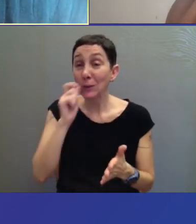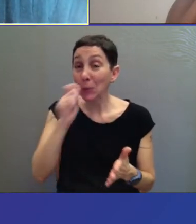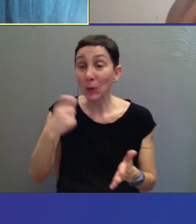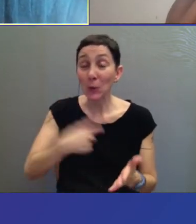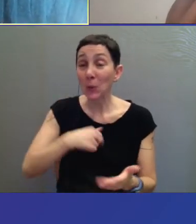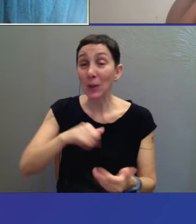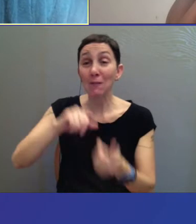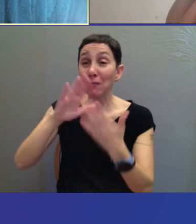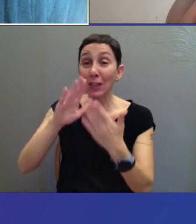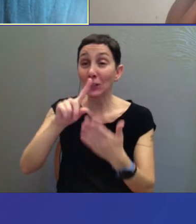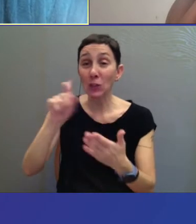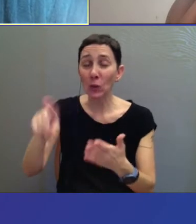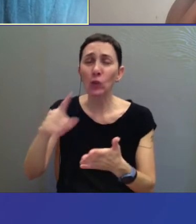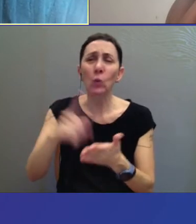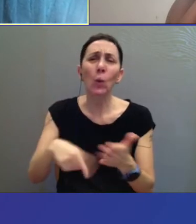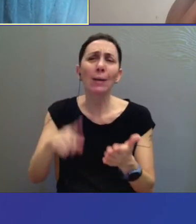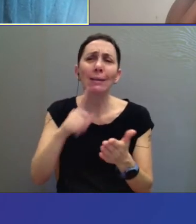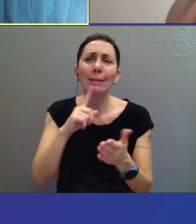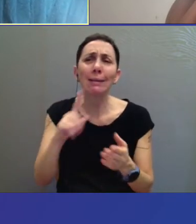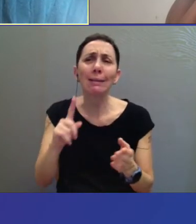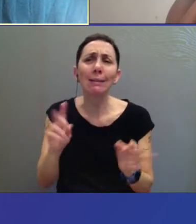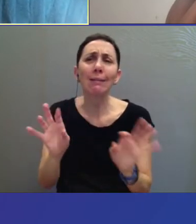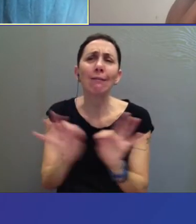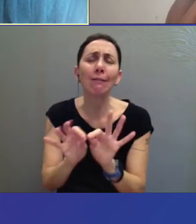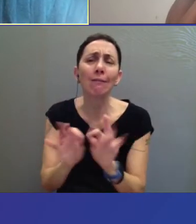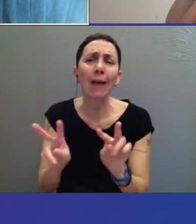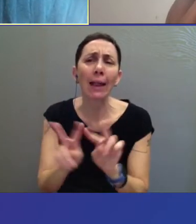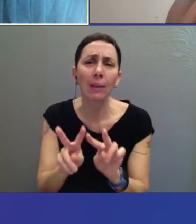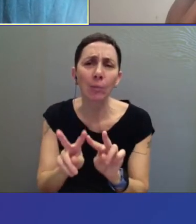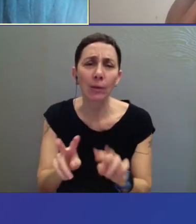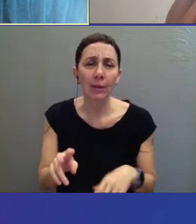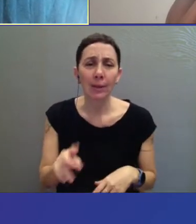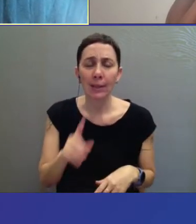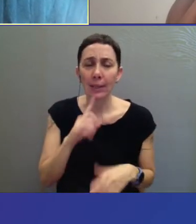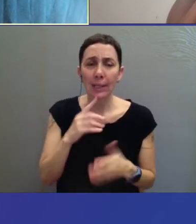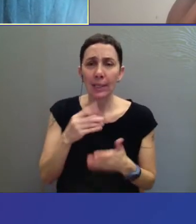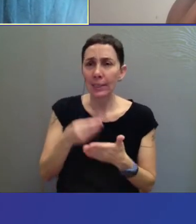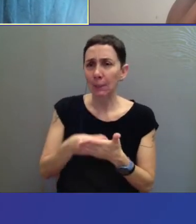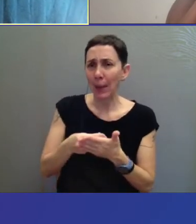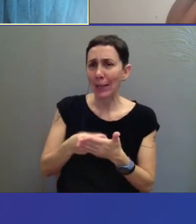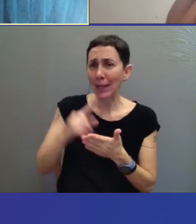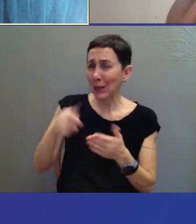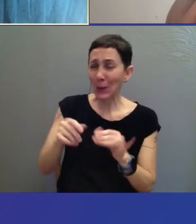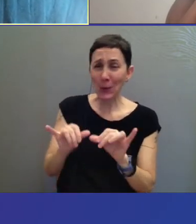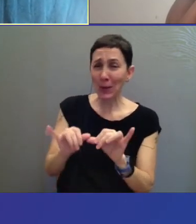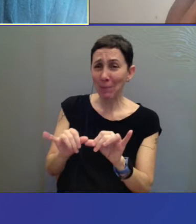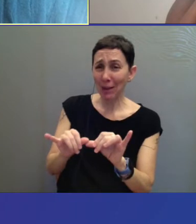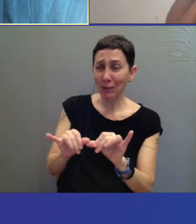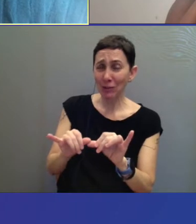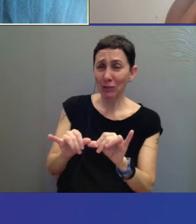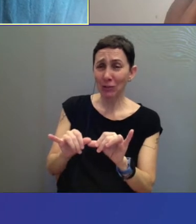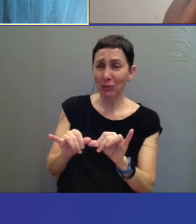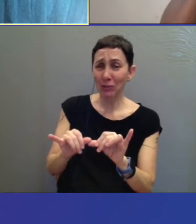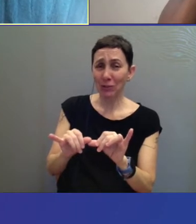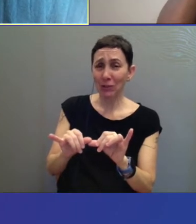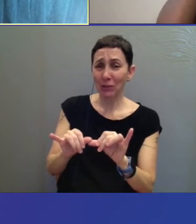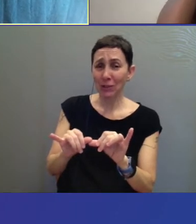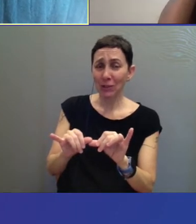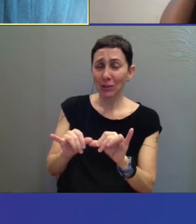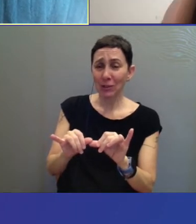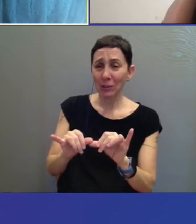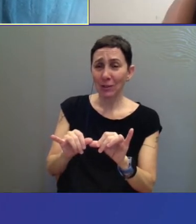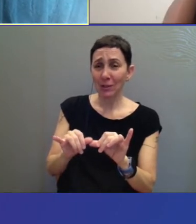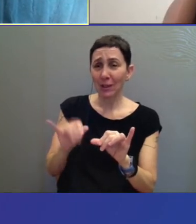What do we consider valuable? Is money the only metric by which we're measuring how something